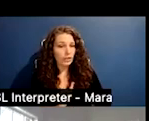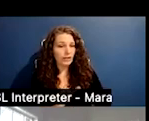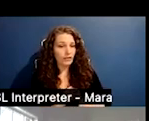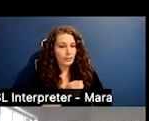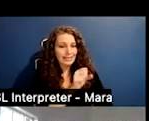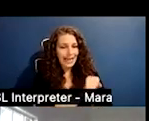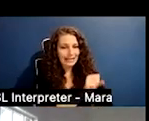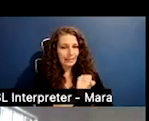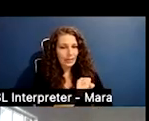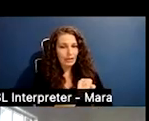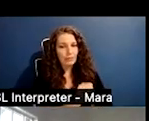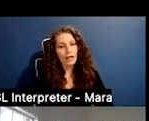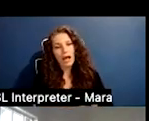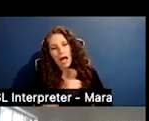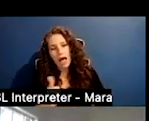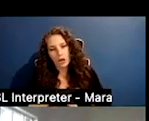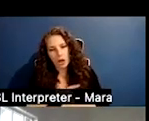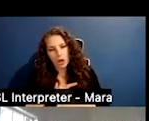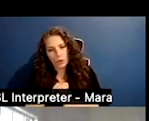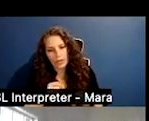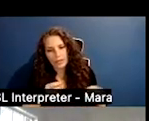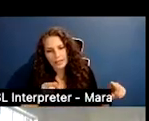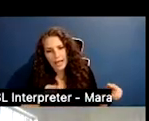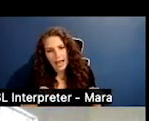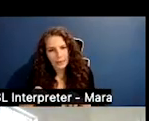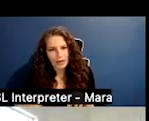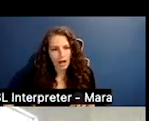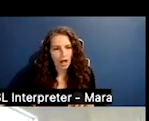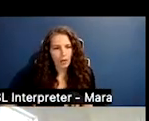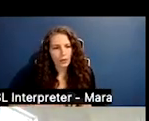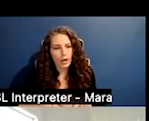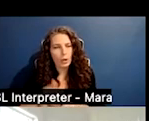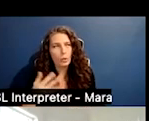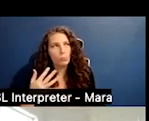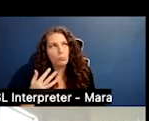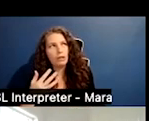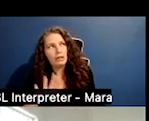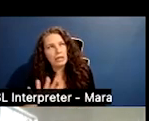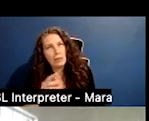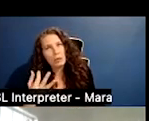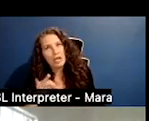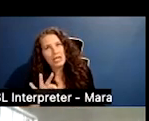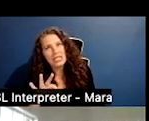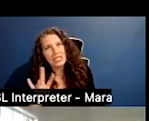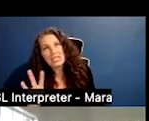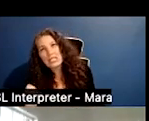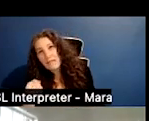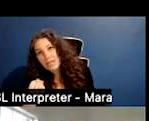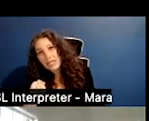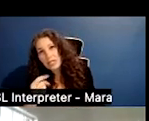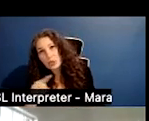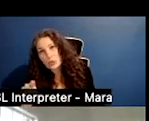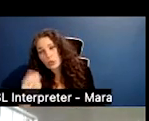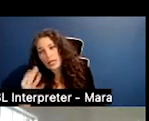earthquakes of that happened throughout the 1970s and 1980s, is a realization